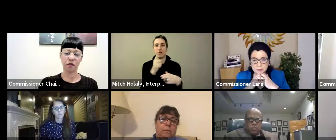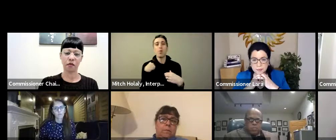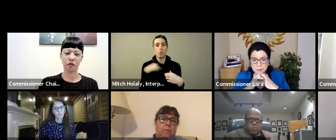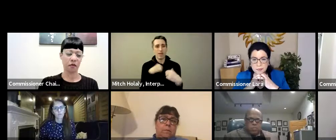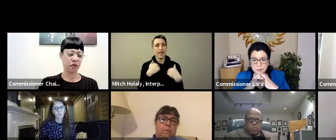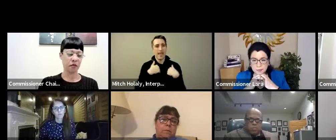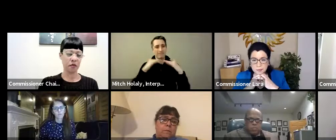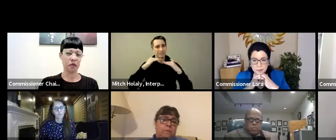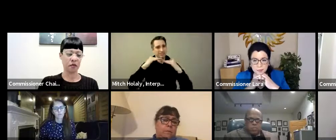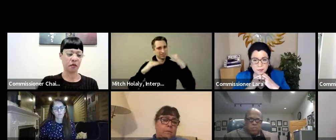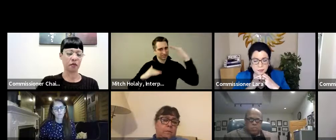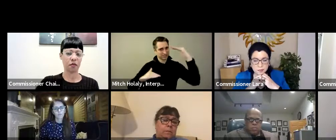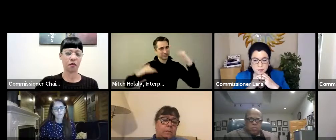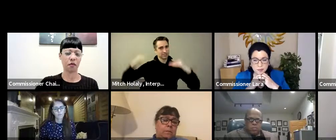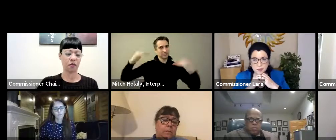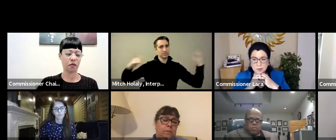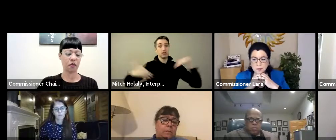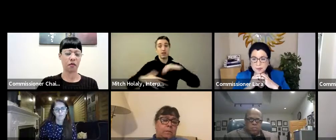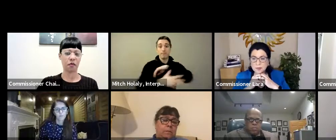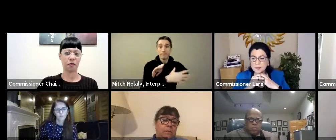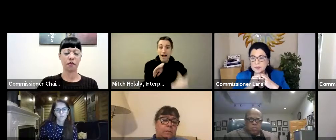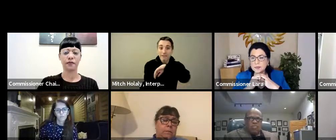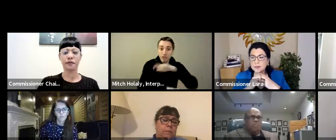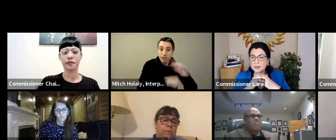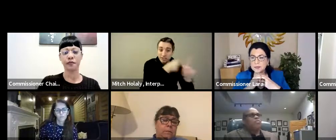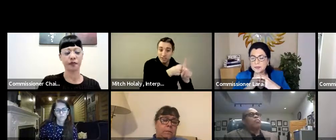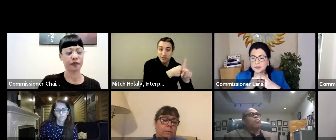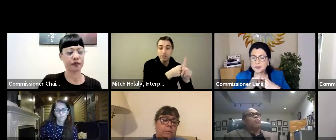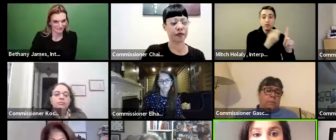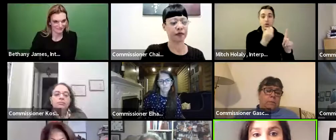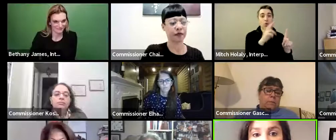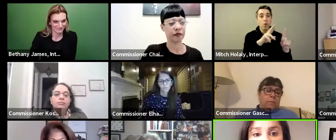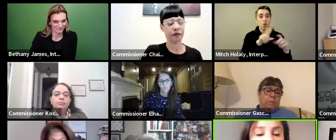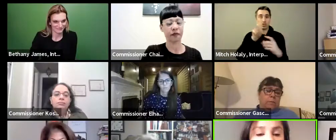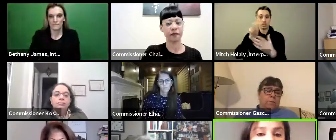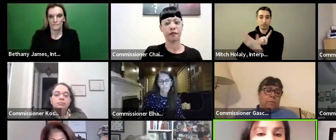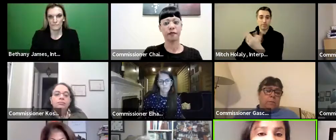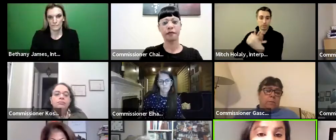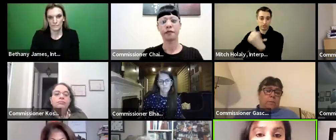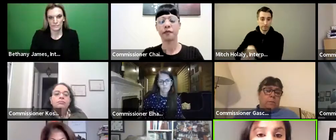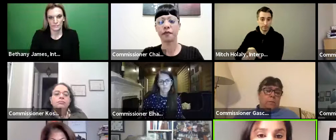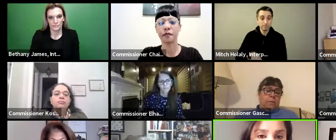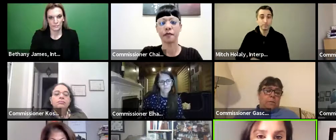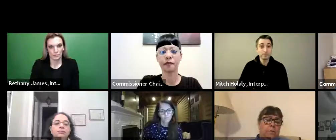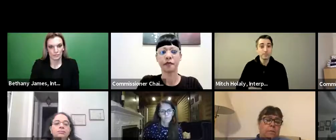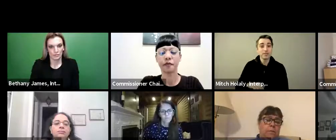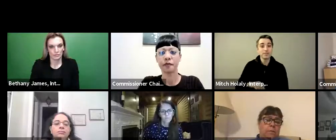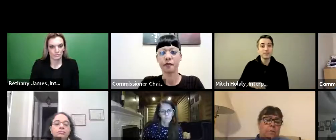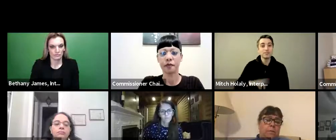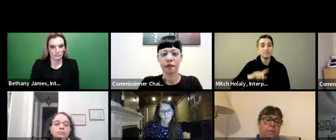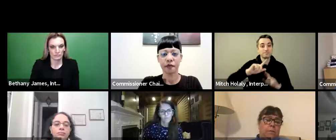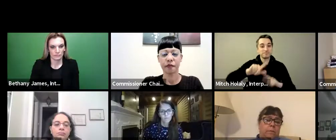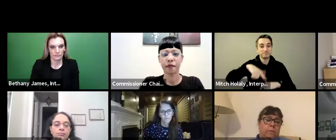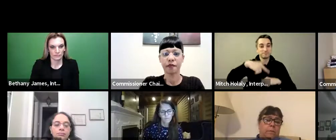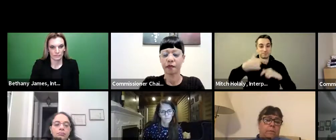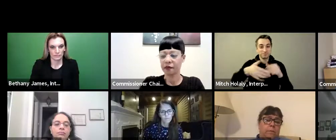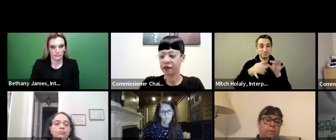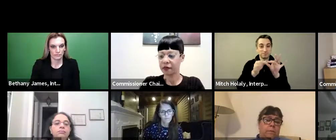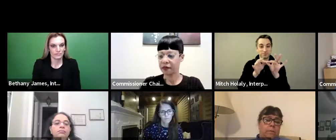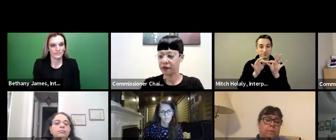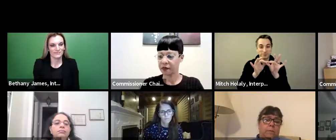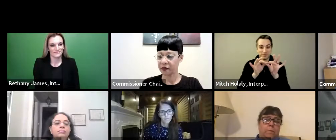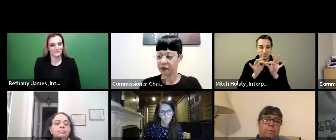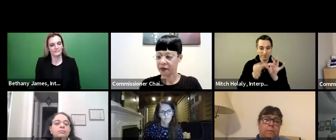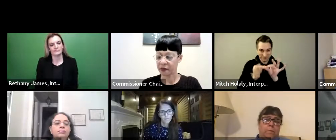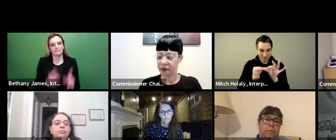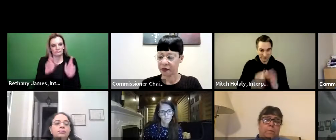us in terms of poverty and in terms of discrimination. Asian Americans have historically been discriminated against in